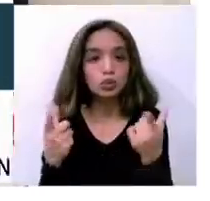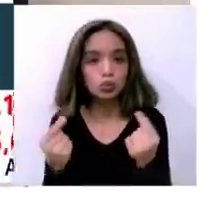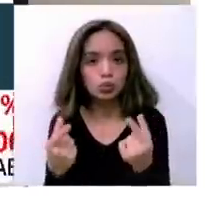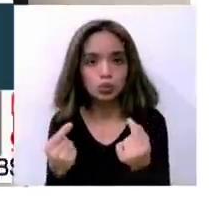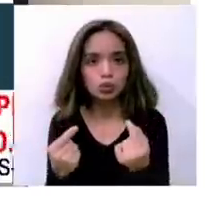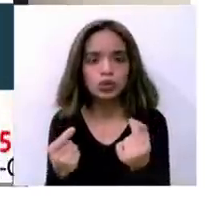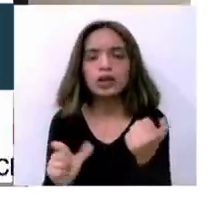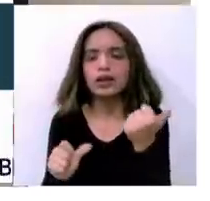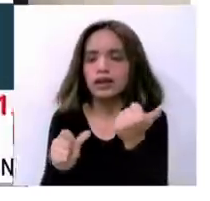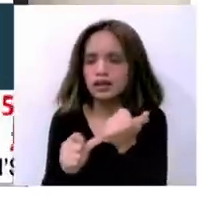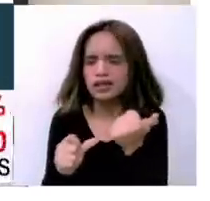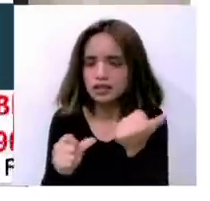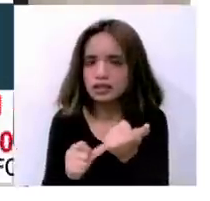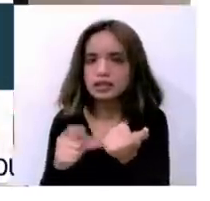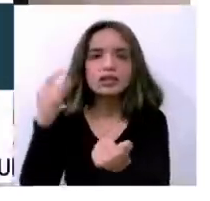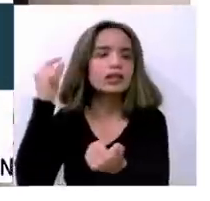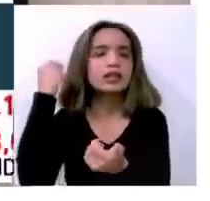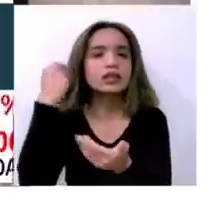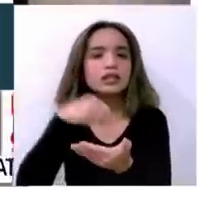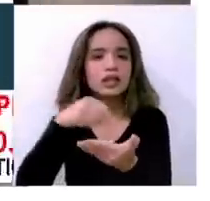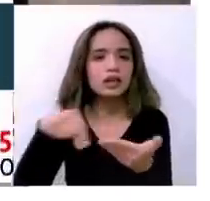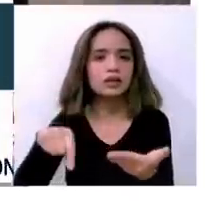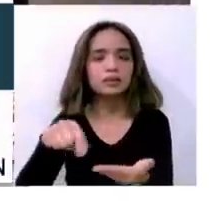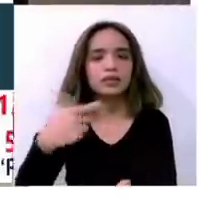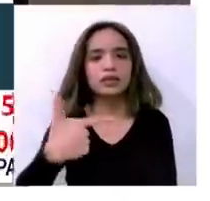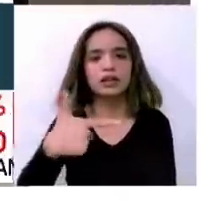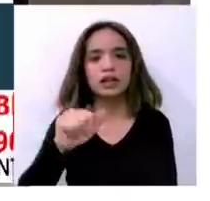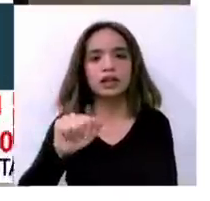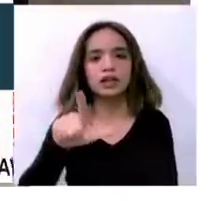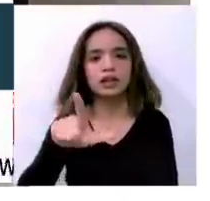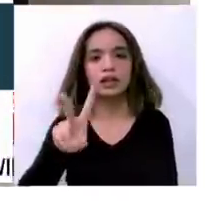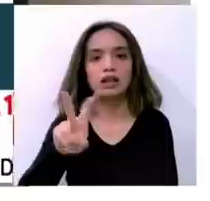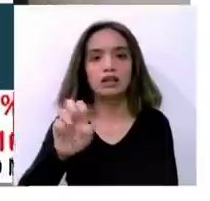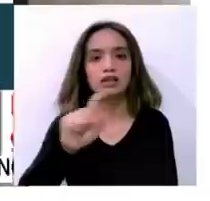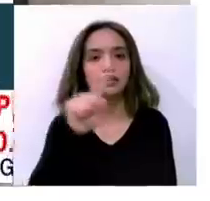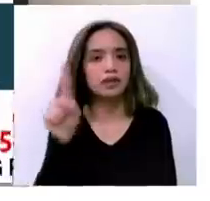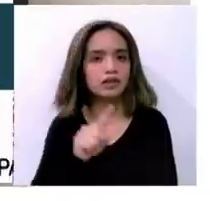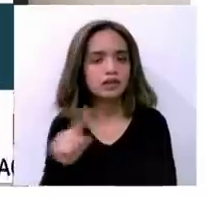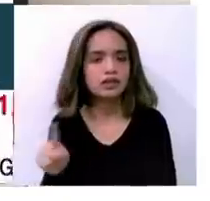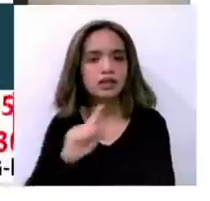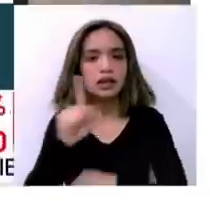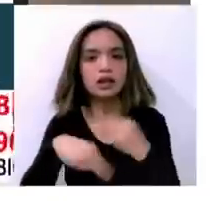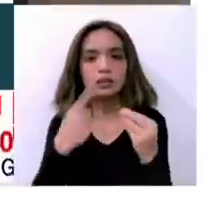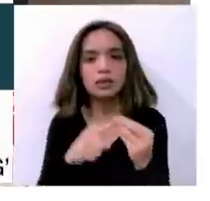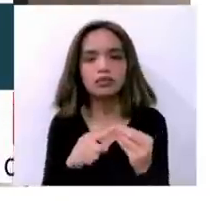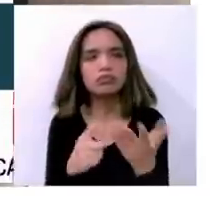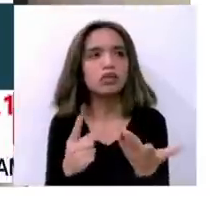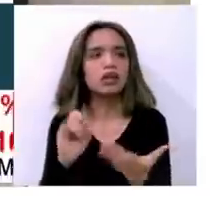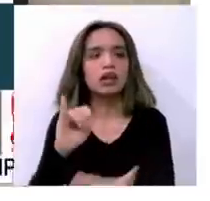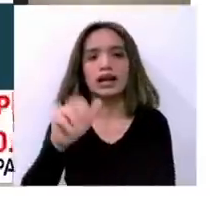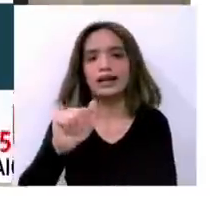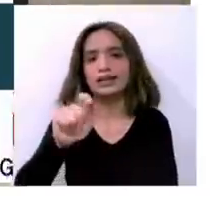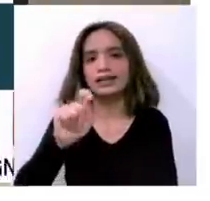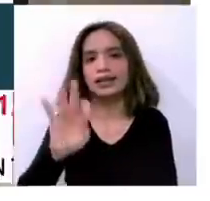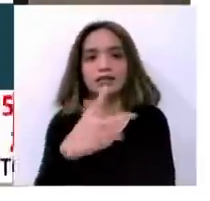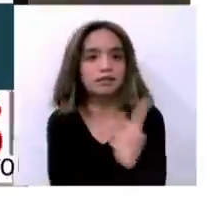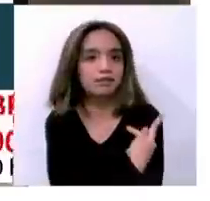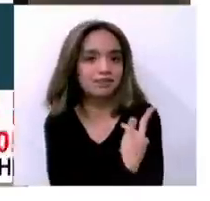assist Secretary Carlito Galvez in the IATF vaccination